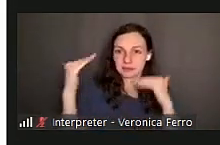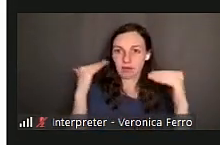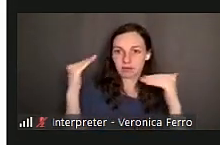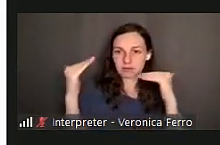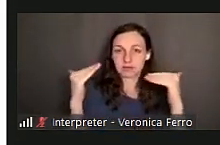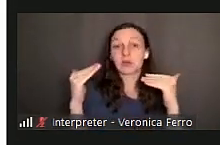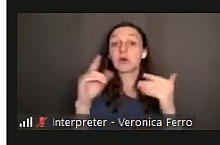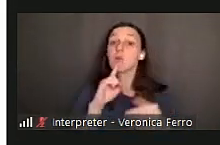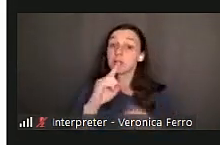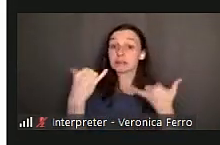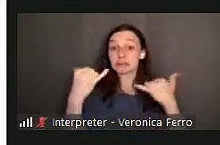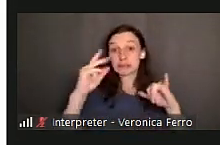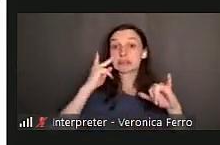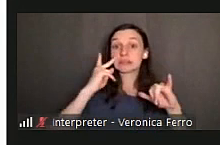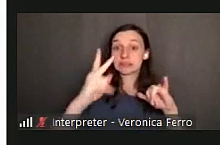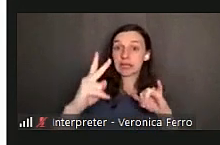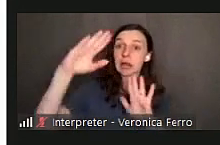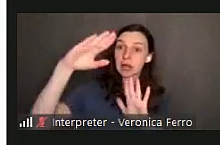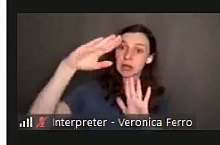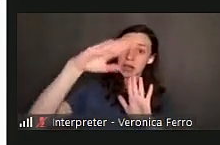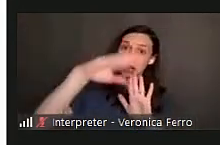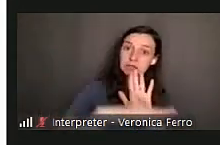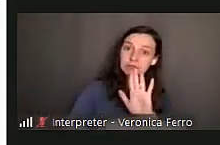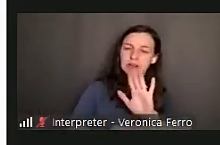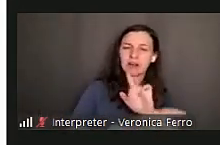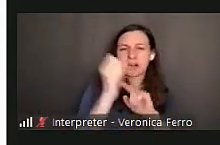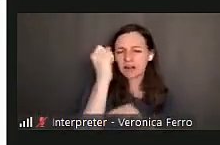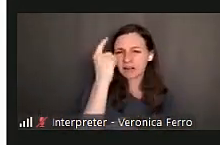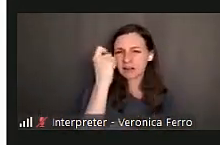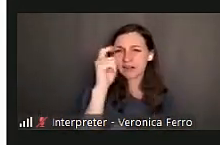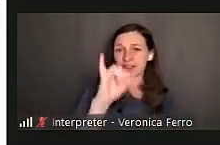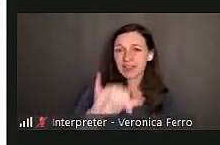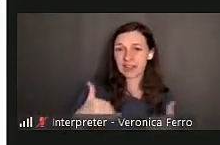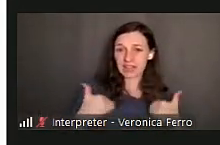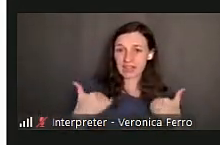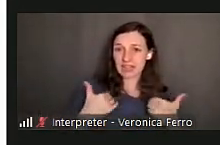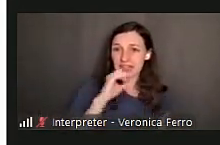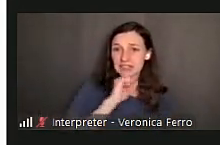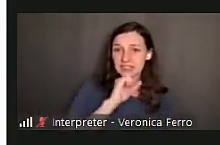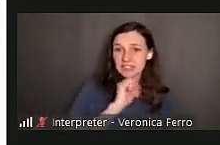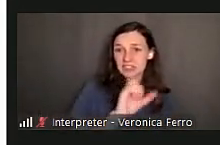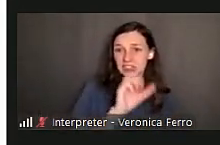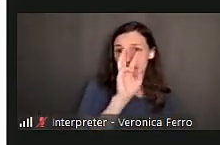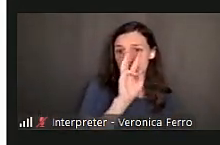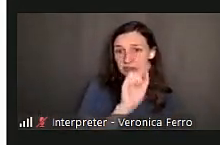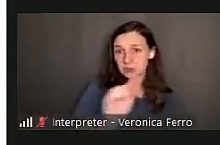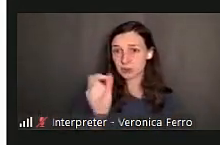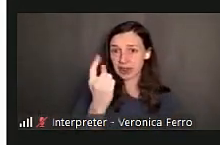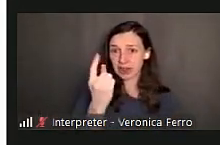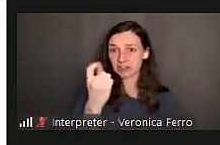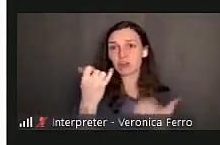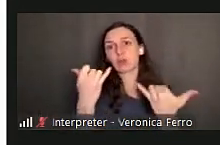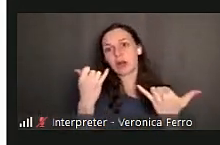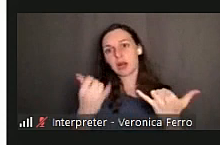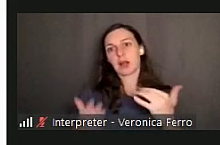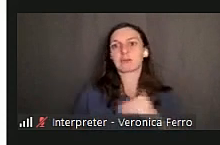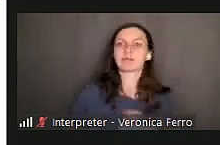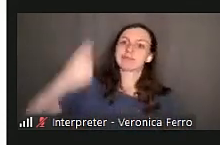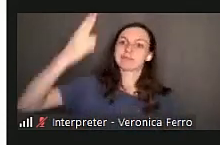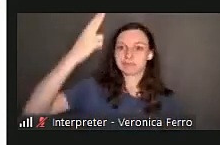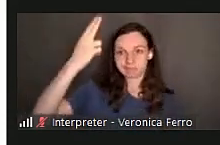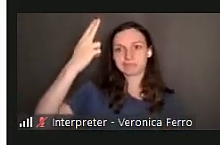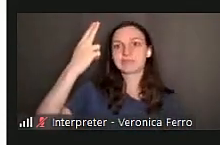overall. But in those younger age groups, the 6 to 11 year age group, which has the highest rates right now, and then followed by the 12